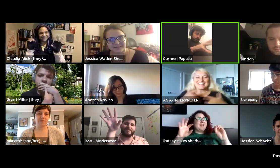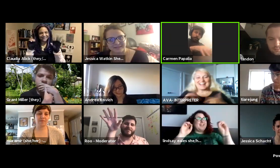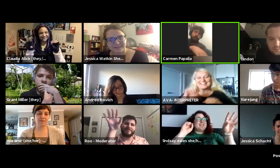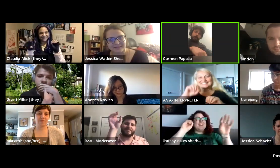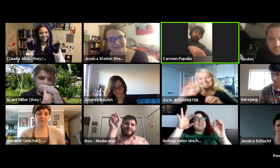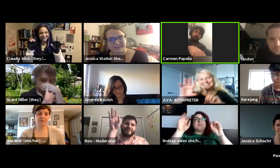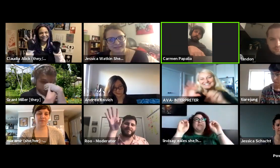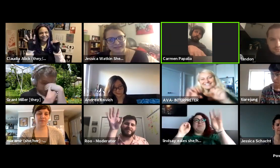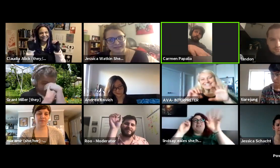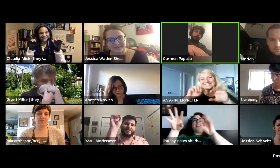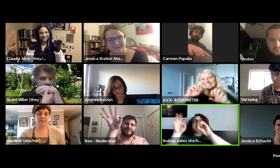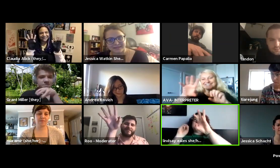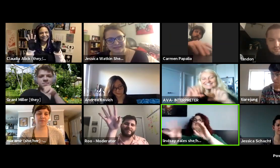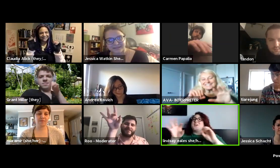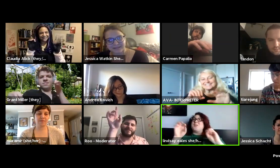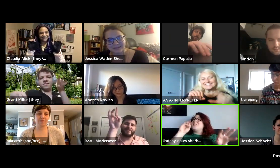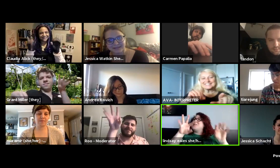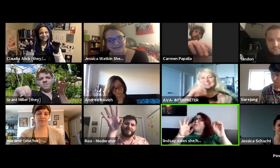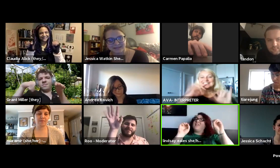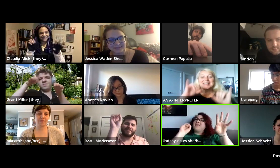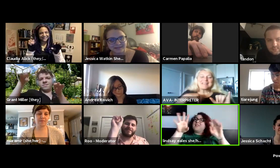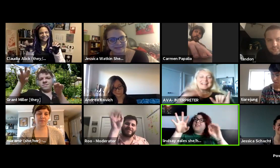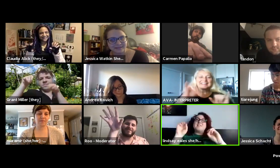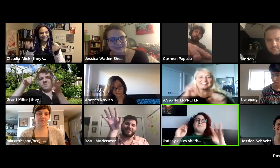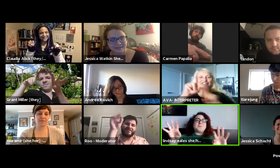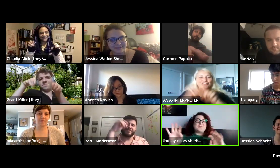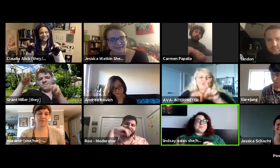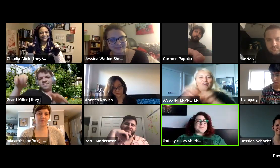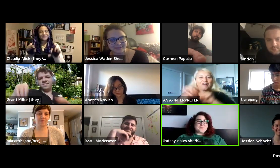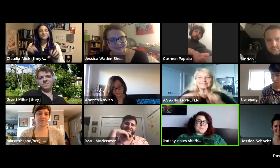And it's like, for me, like little stars sparkling.